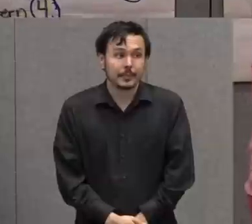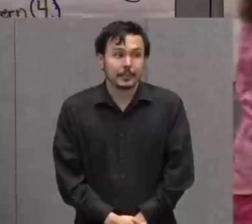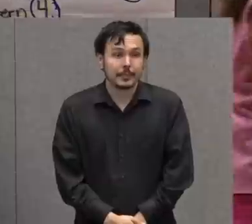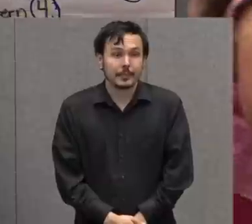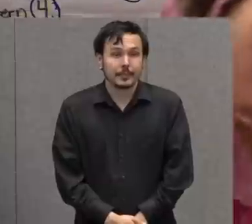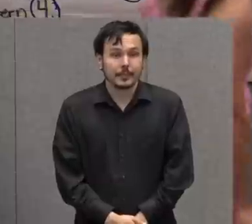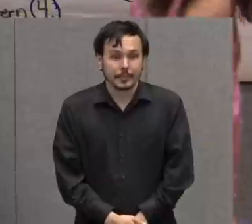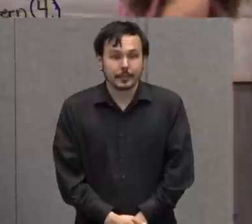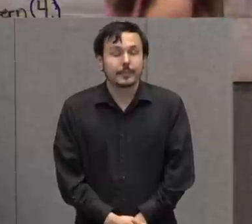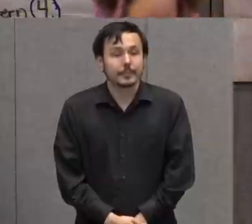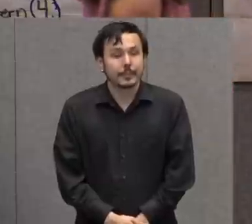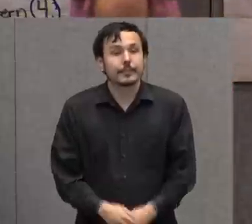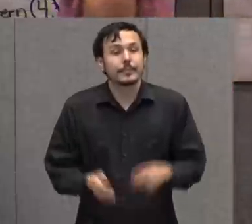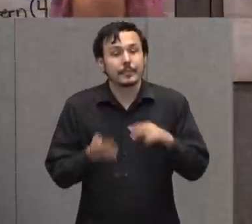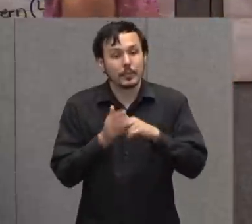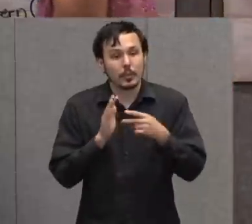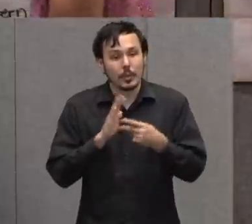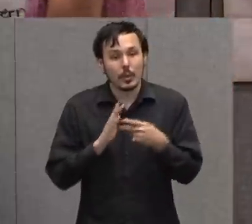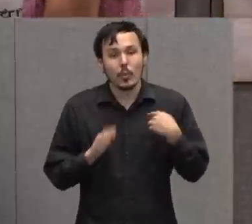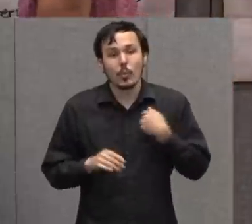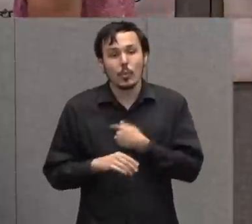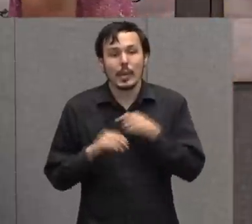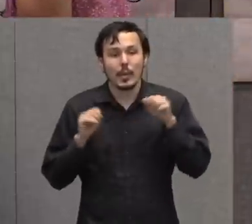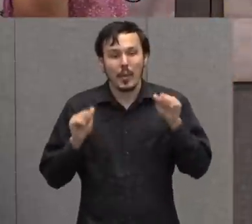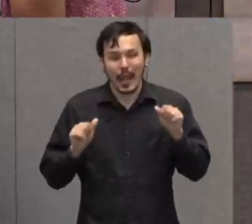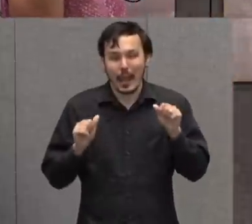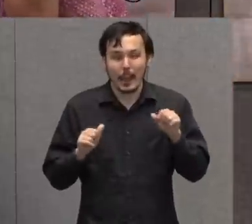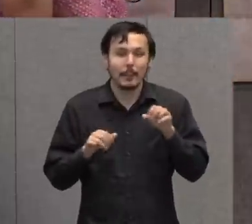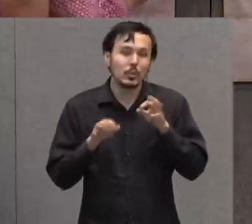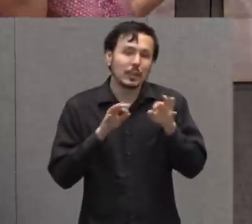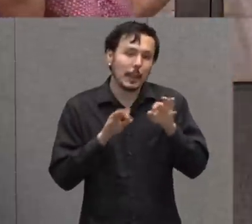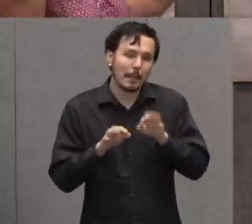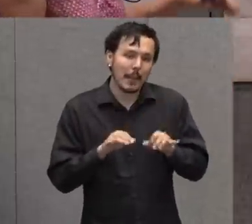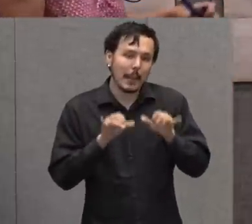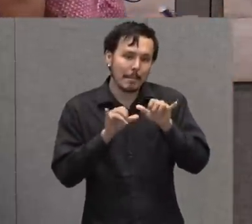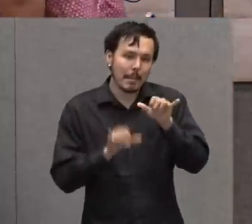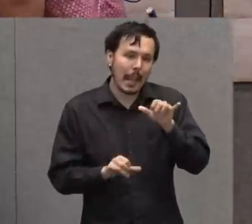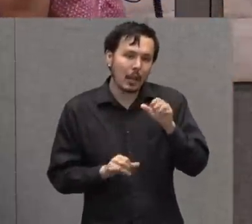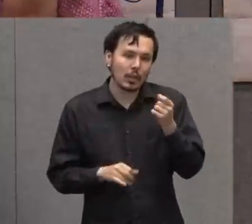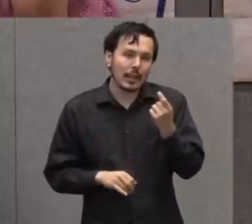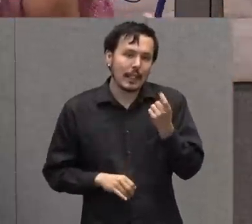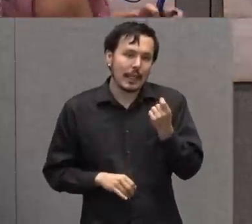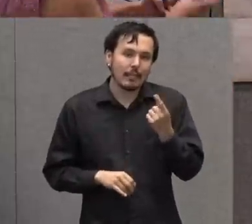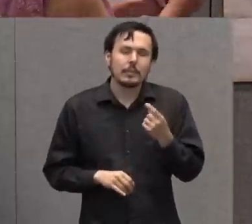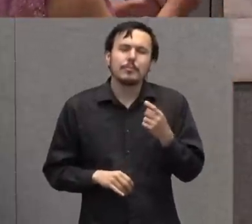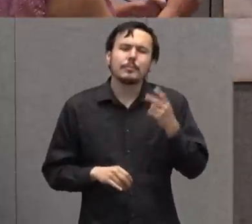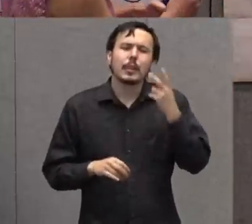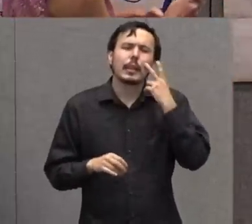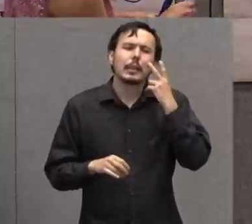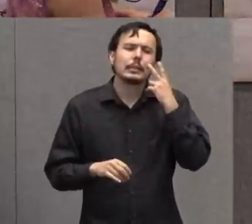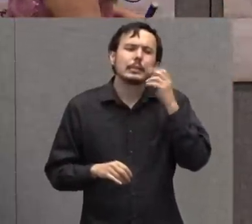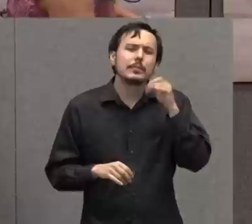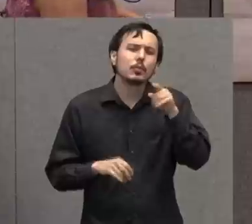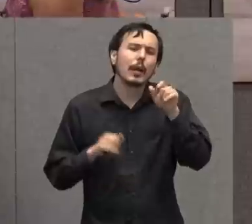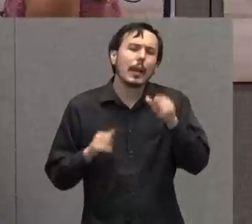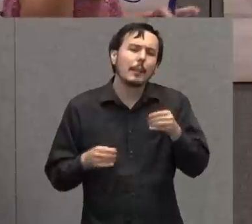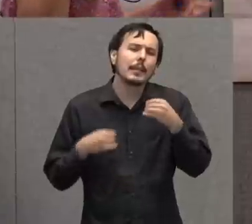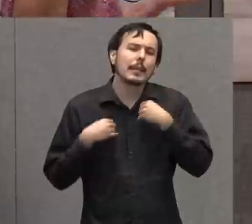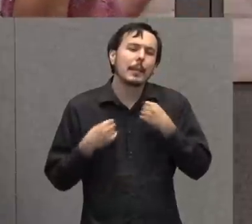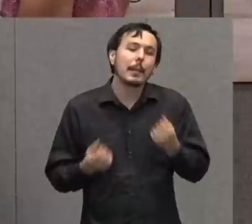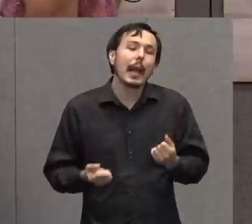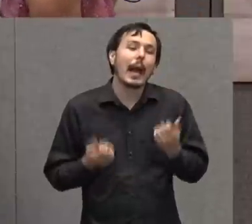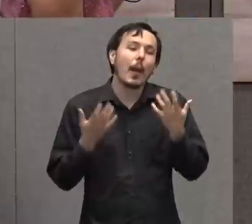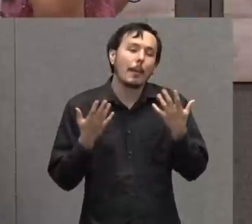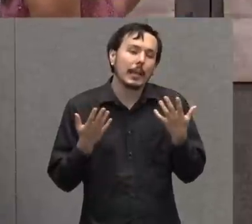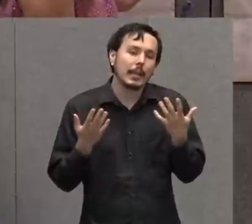Okay, so we were able to explain pattern 11. Based upon that, let's see if you're able to give me how many we